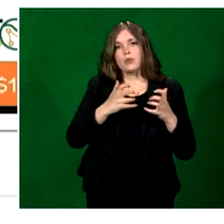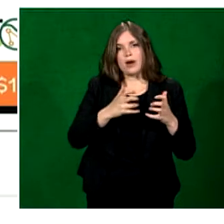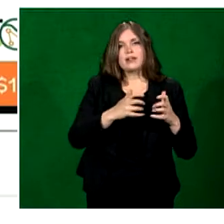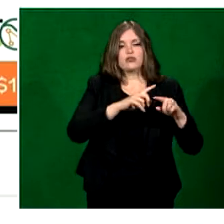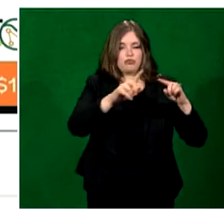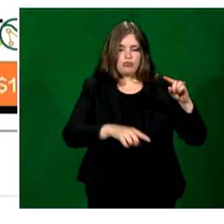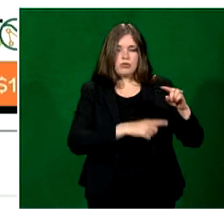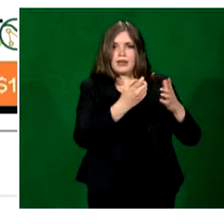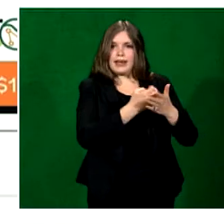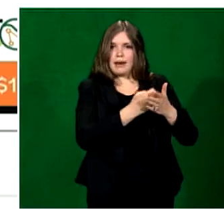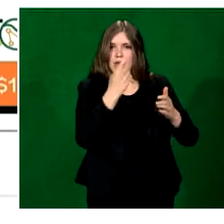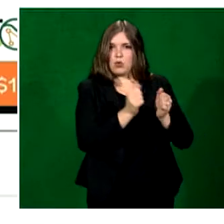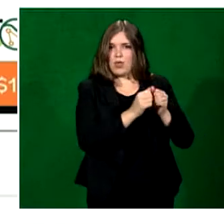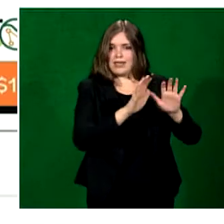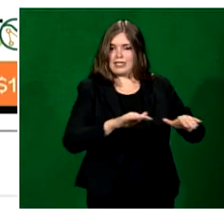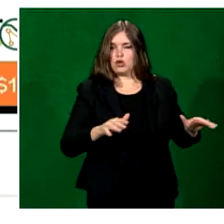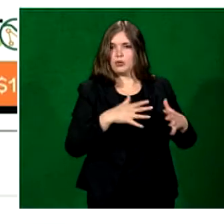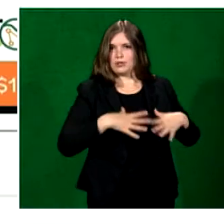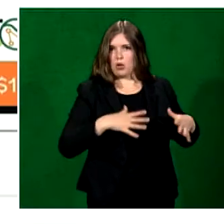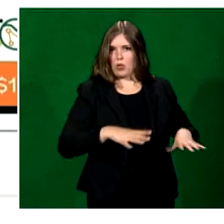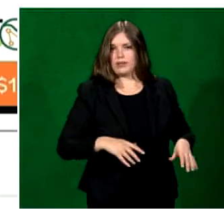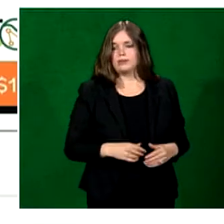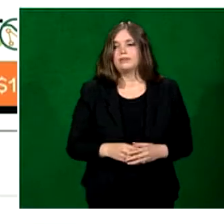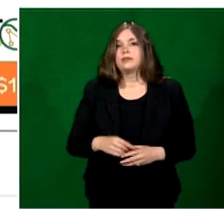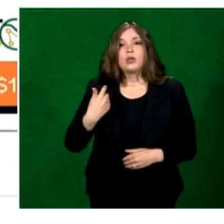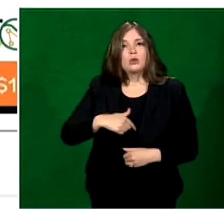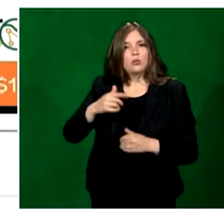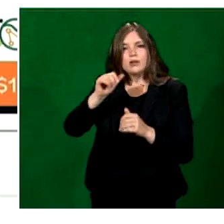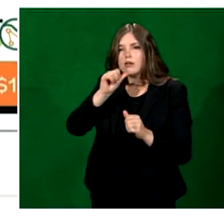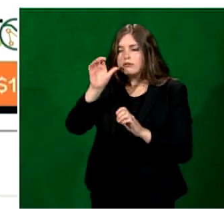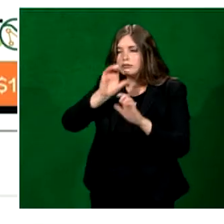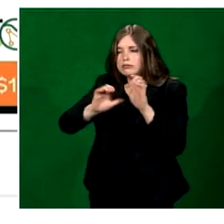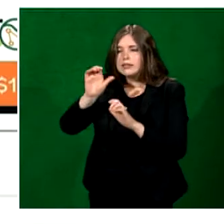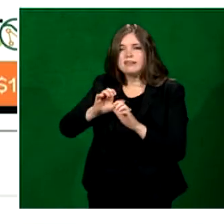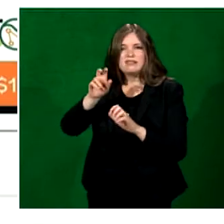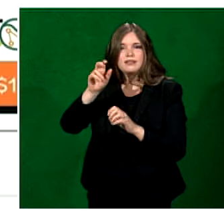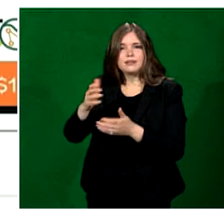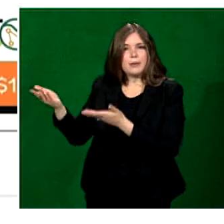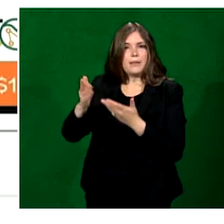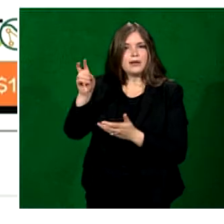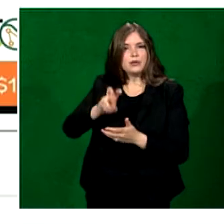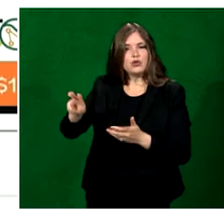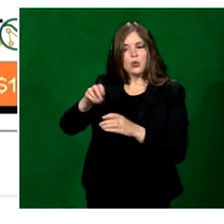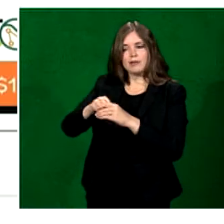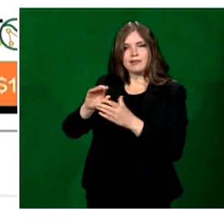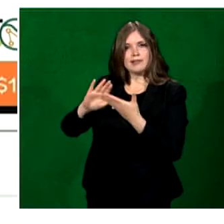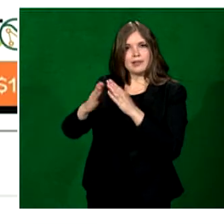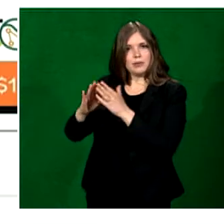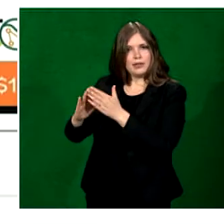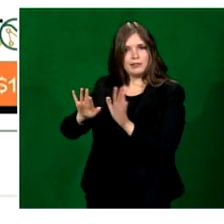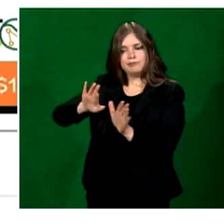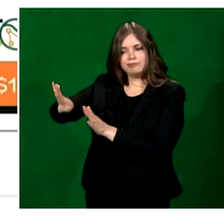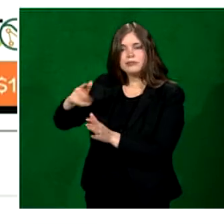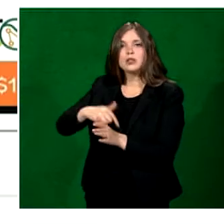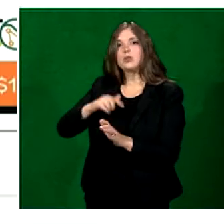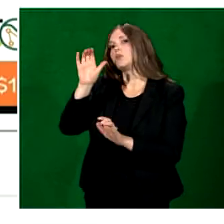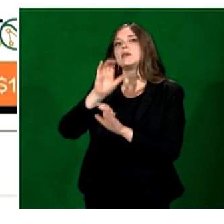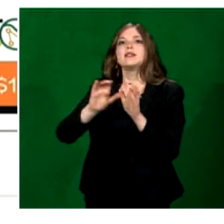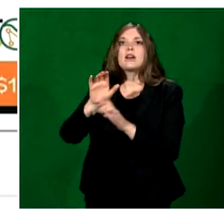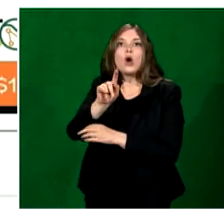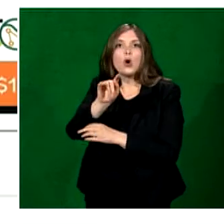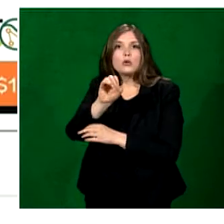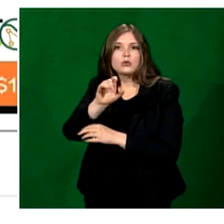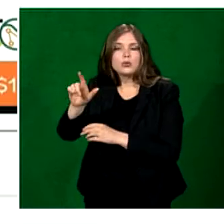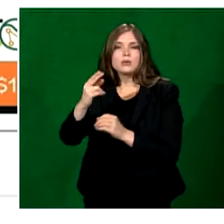seek to be a business that brings tours to see indigenous communities. We seek to be a collaborative tool built